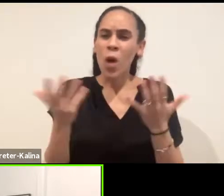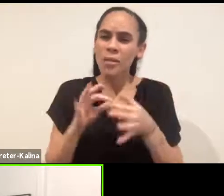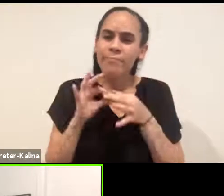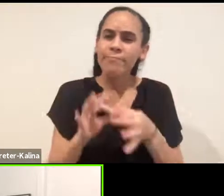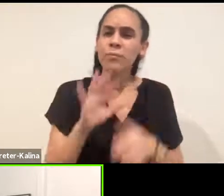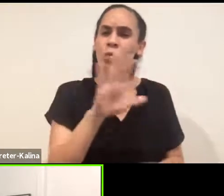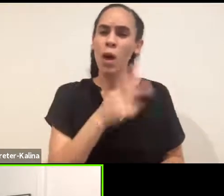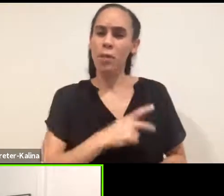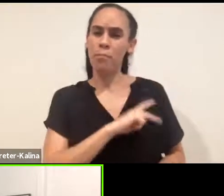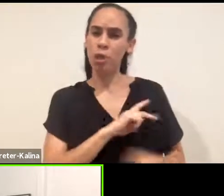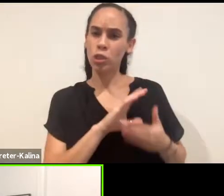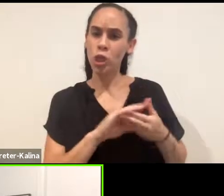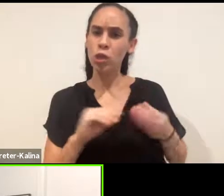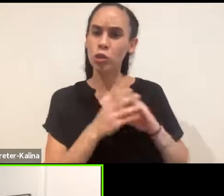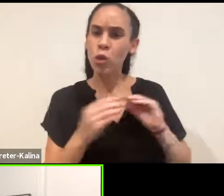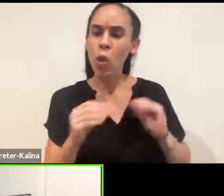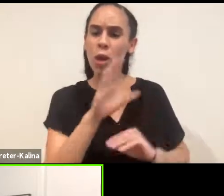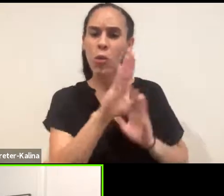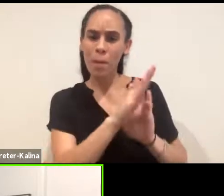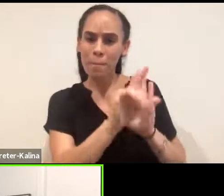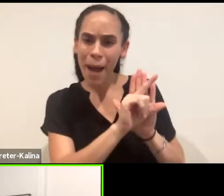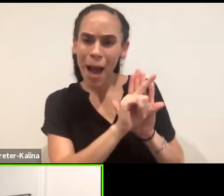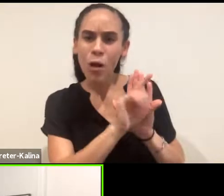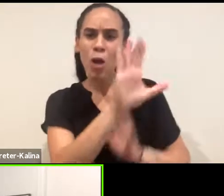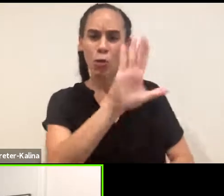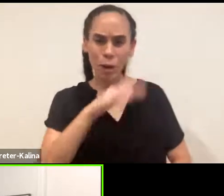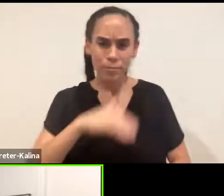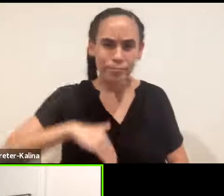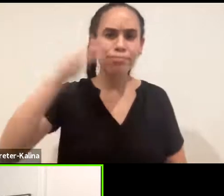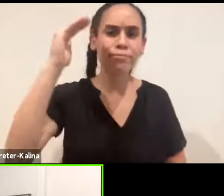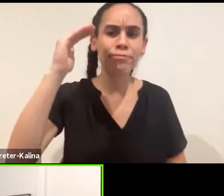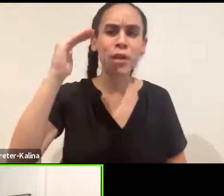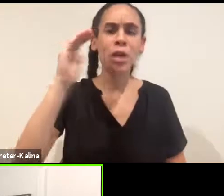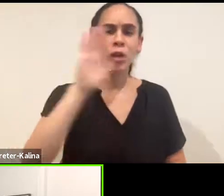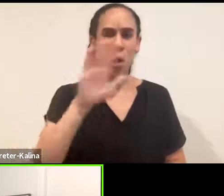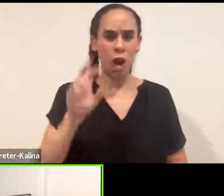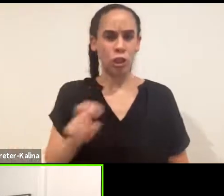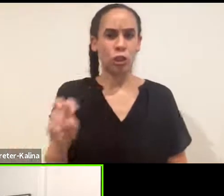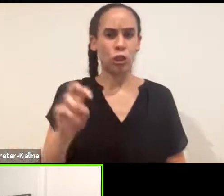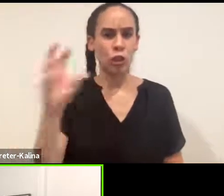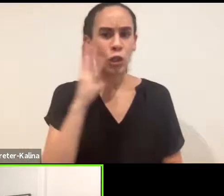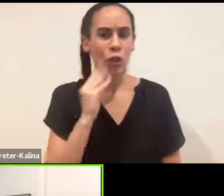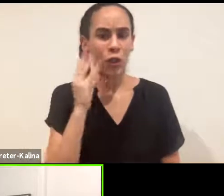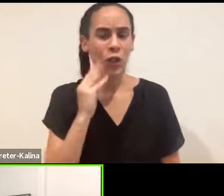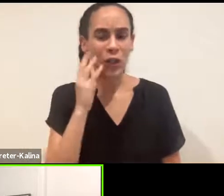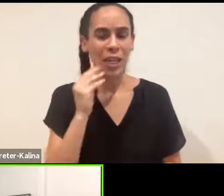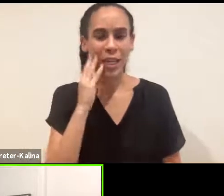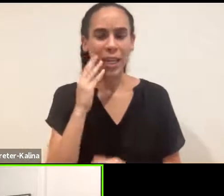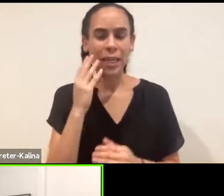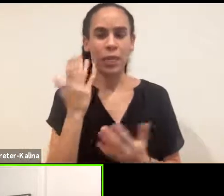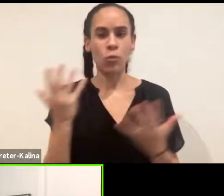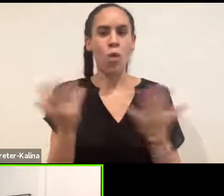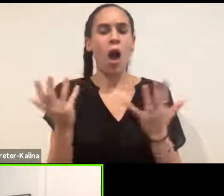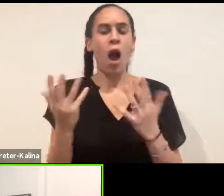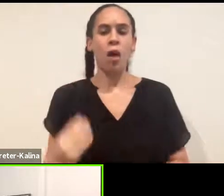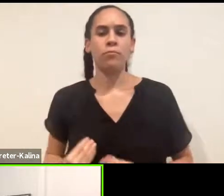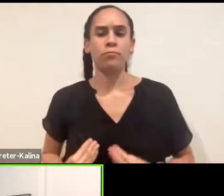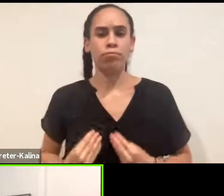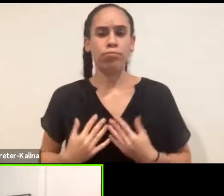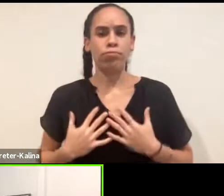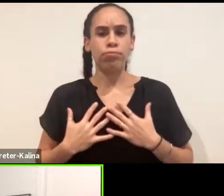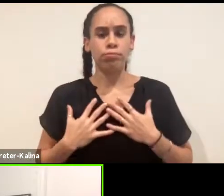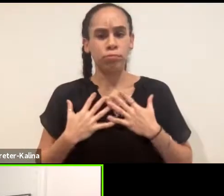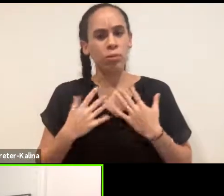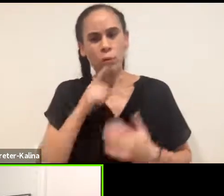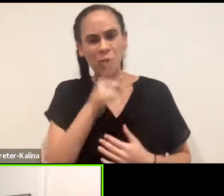story, your background, your upbringing, your journey that inspired you to anchor to the